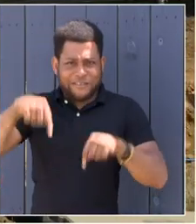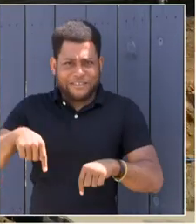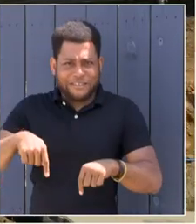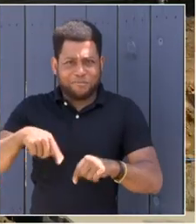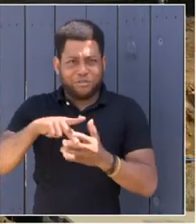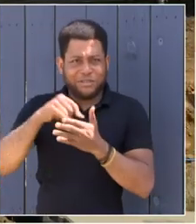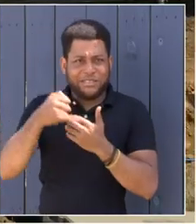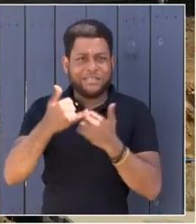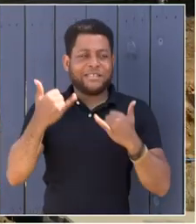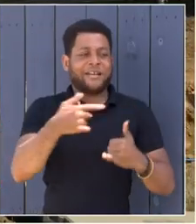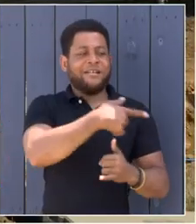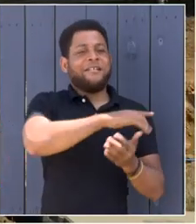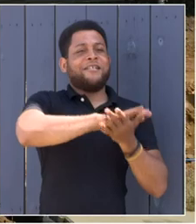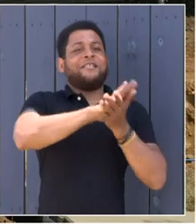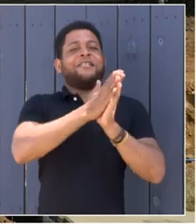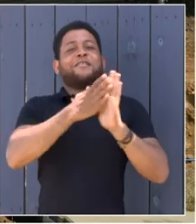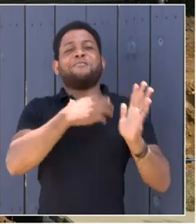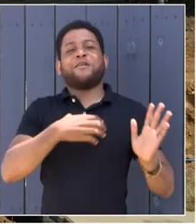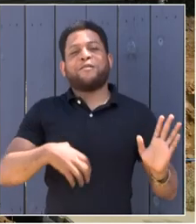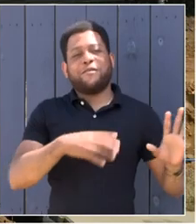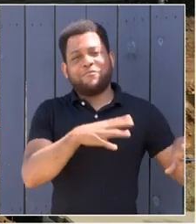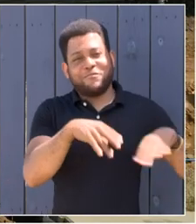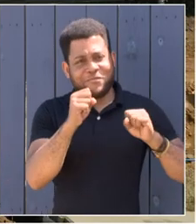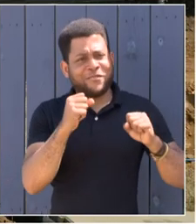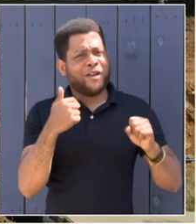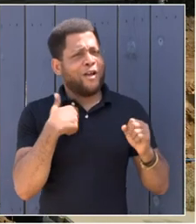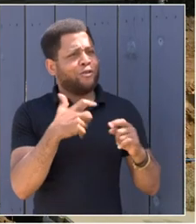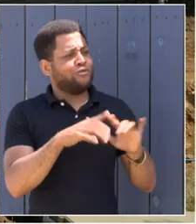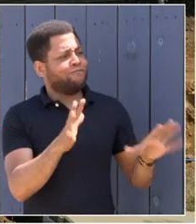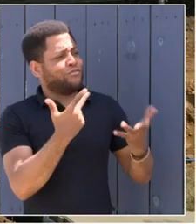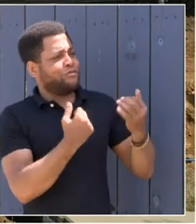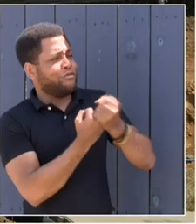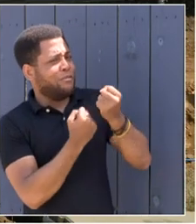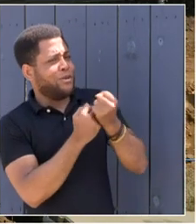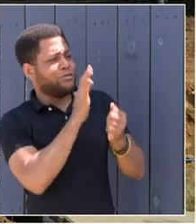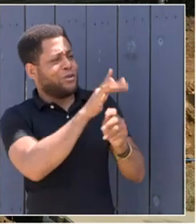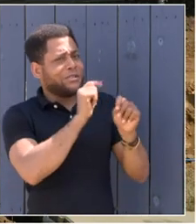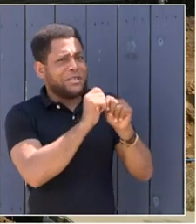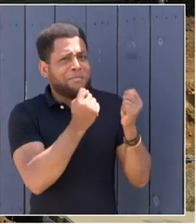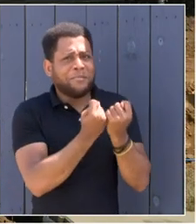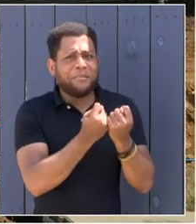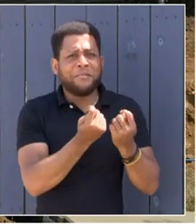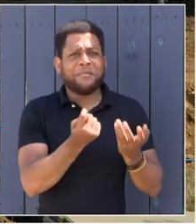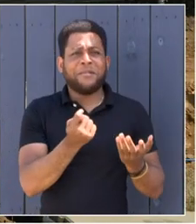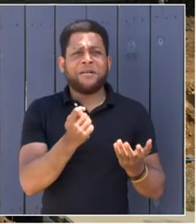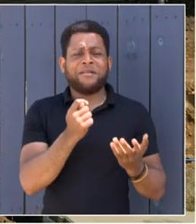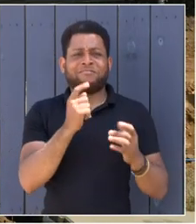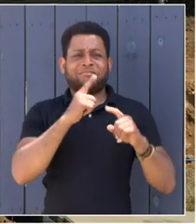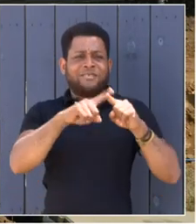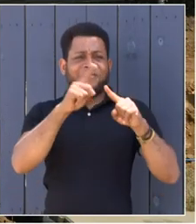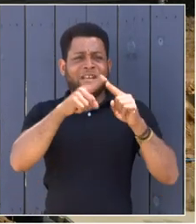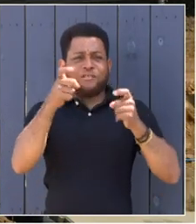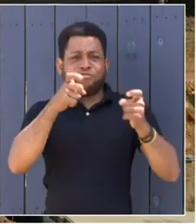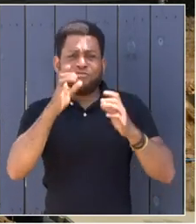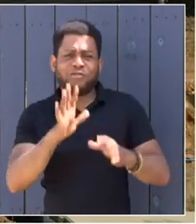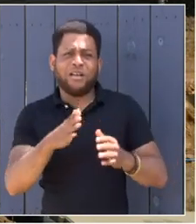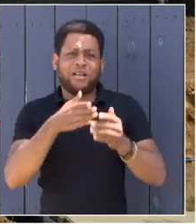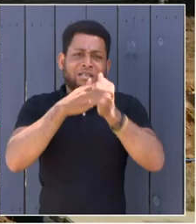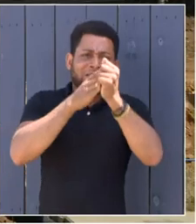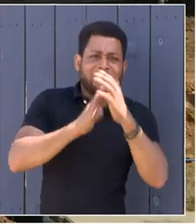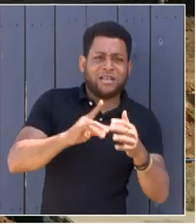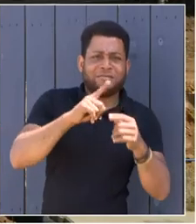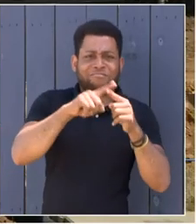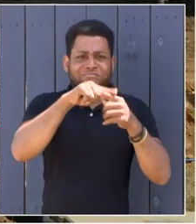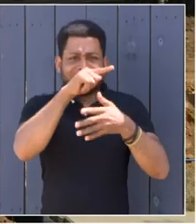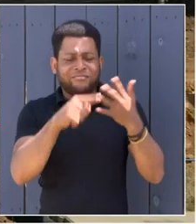DMPED, DACD, Colleen, and others for lending, I think, a meticulous, steadfast,